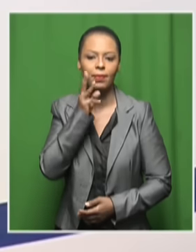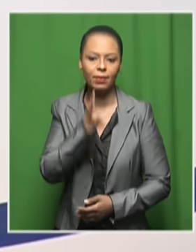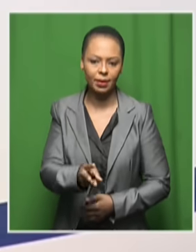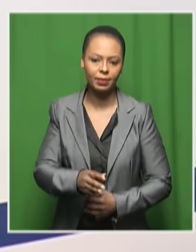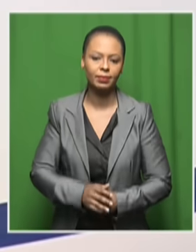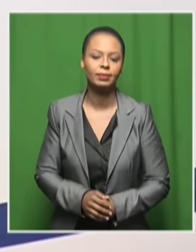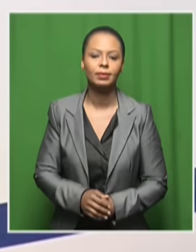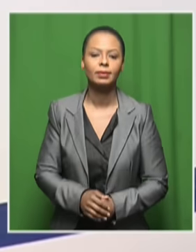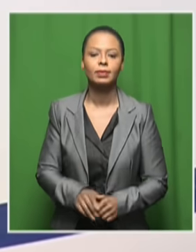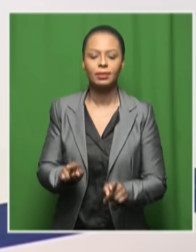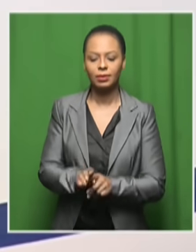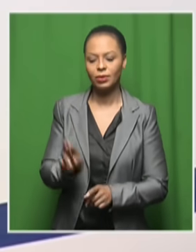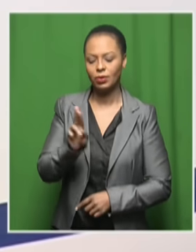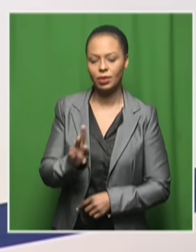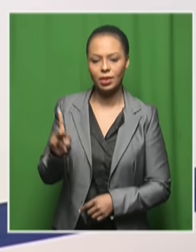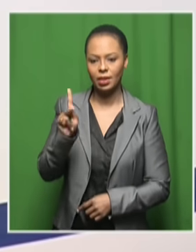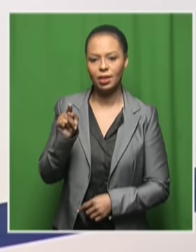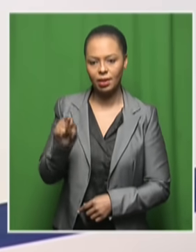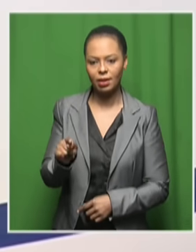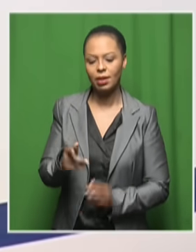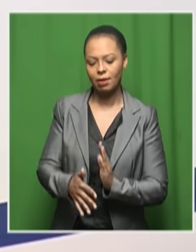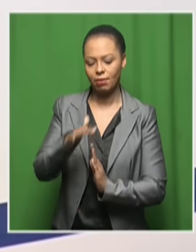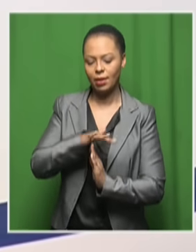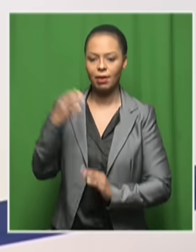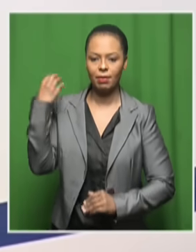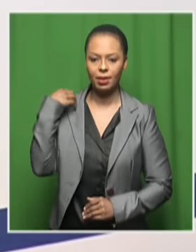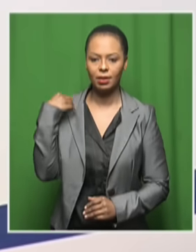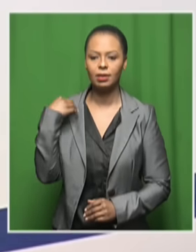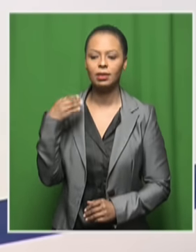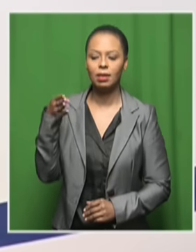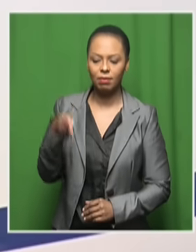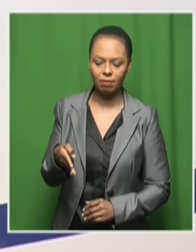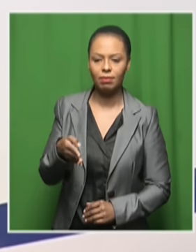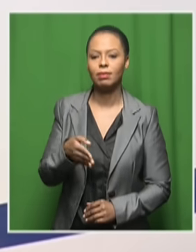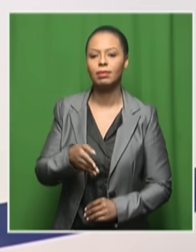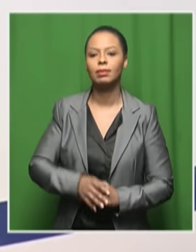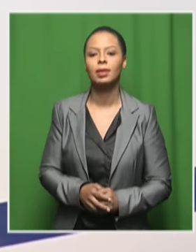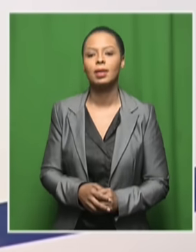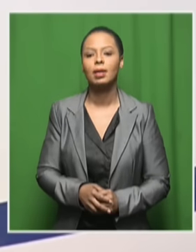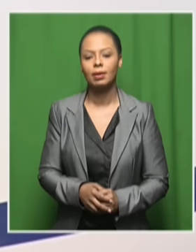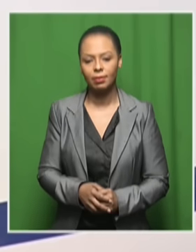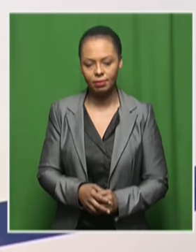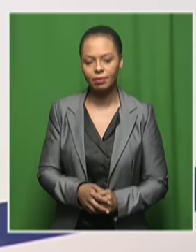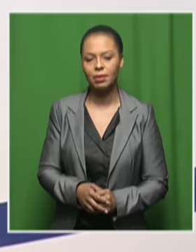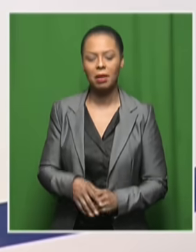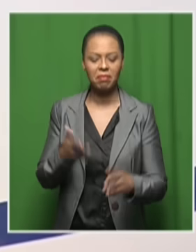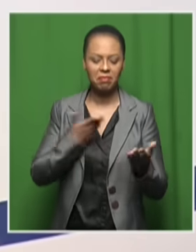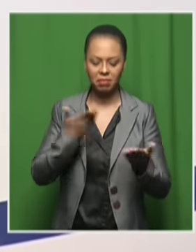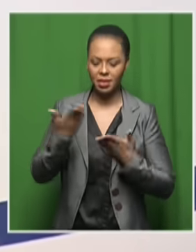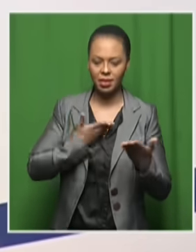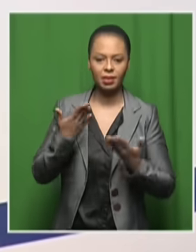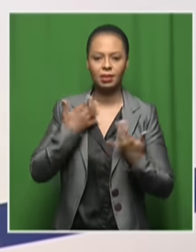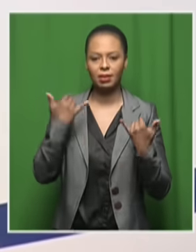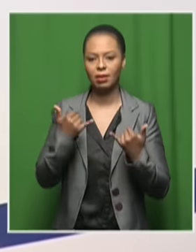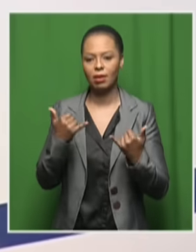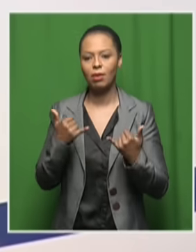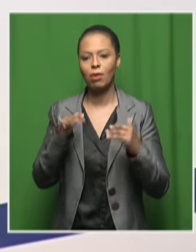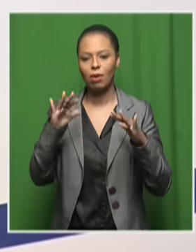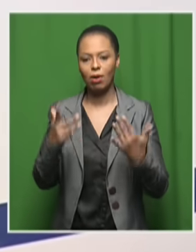there. And he also, of course, we understand, has a very busy schedule focusing on development